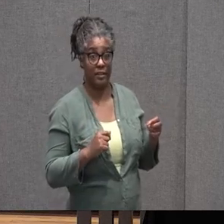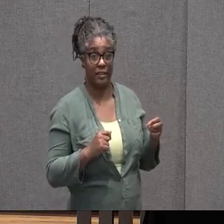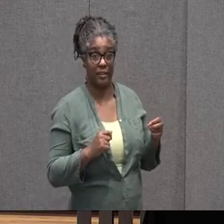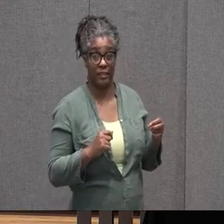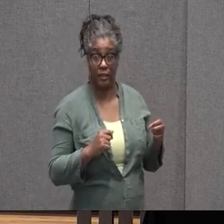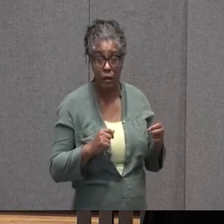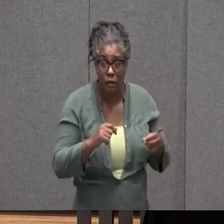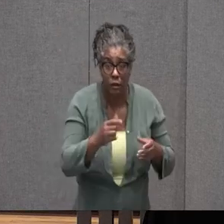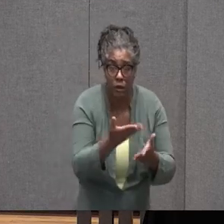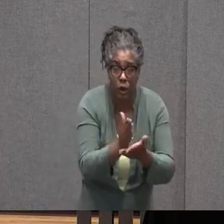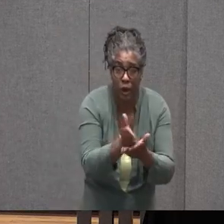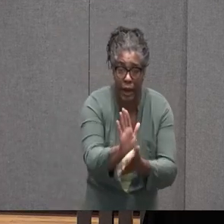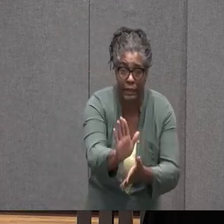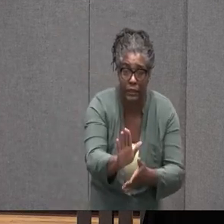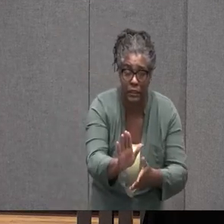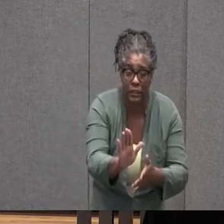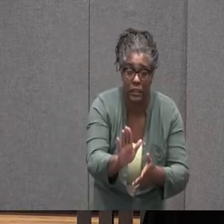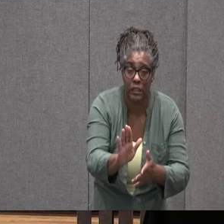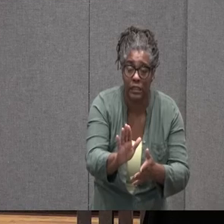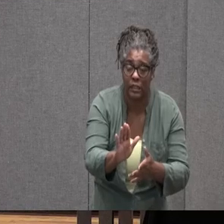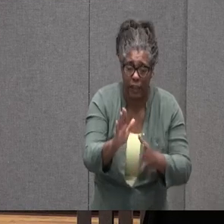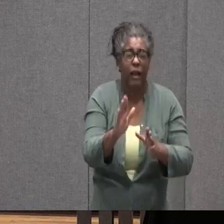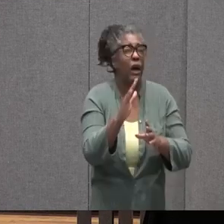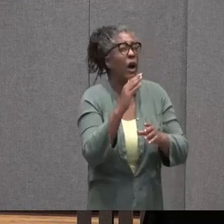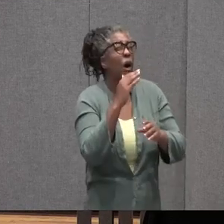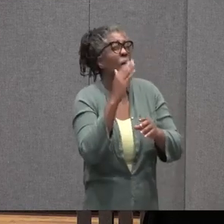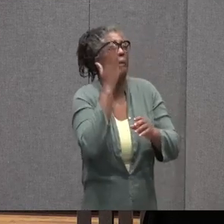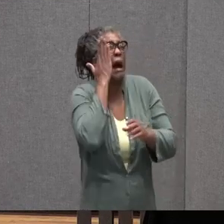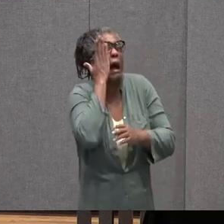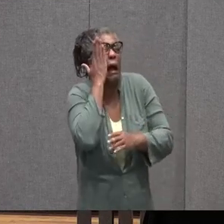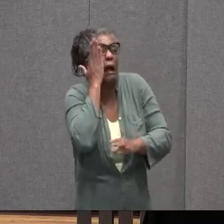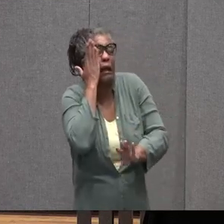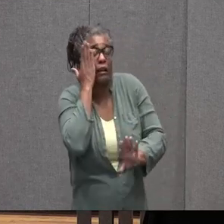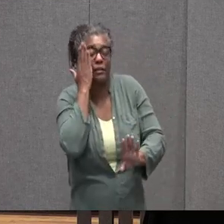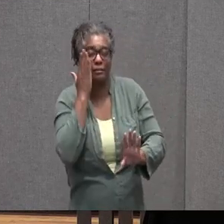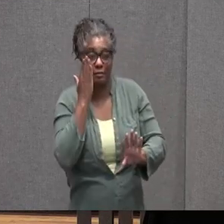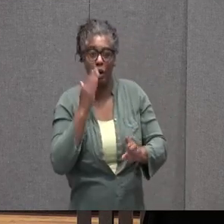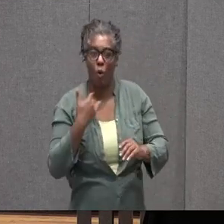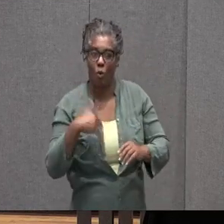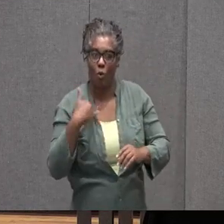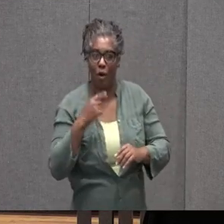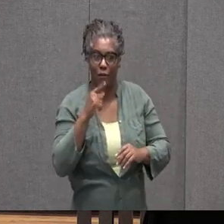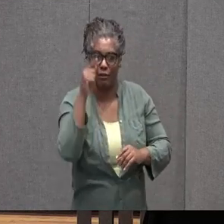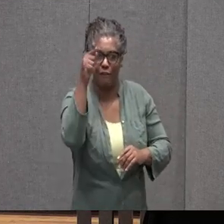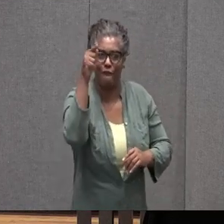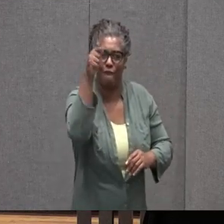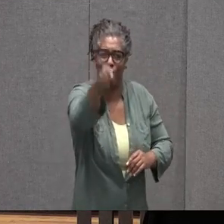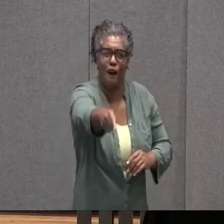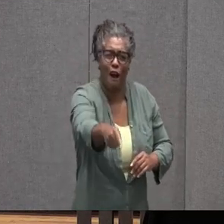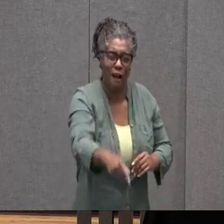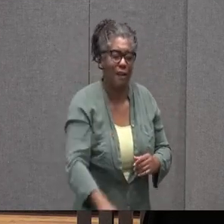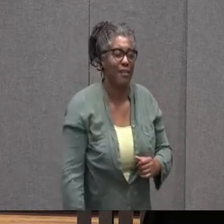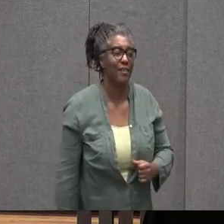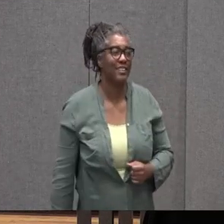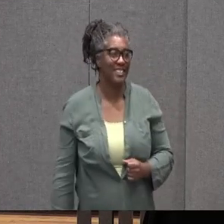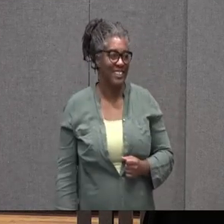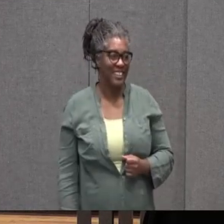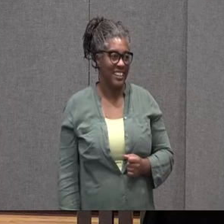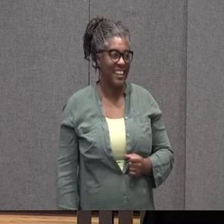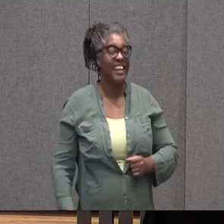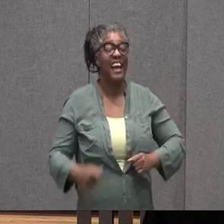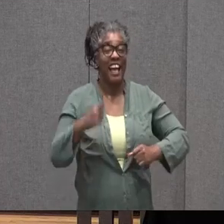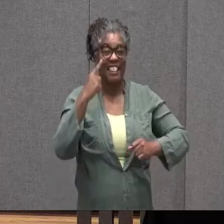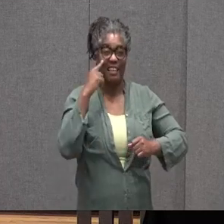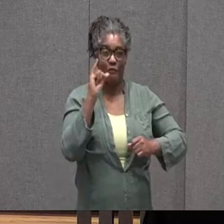you okay? My eye, that went far. So I think if we were to use this, we would have to like shoot